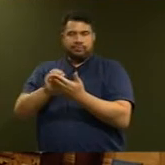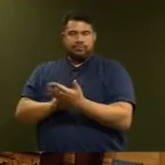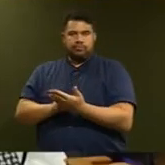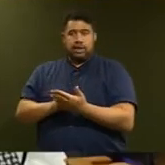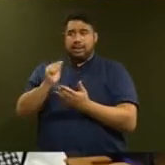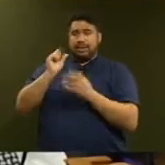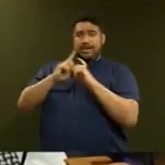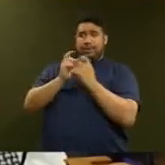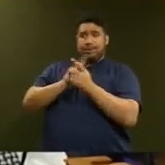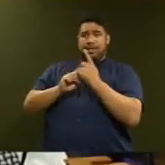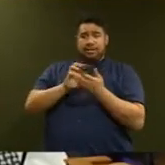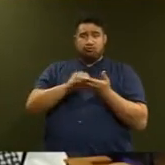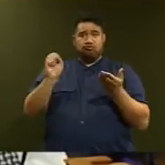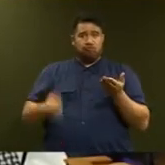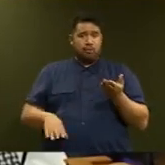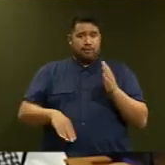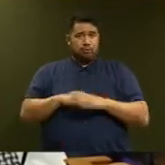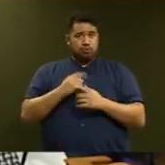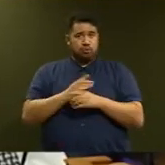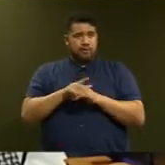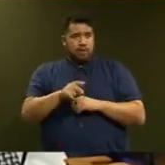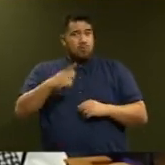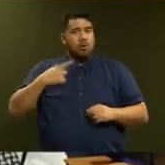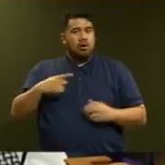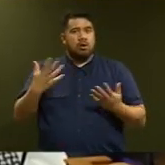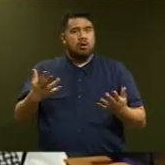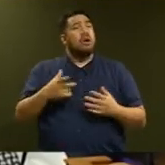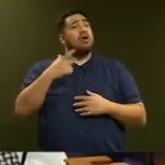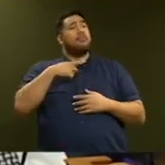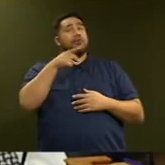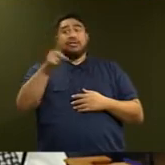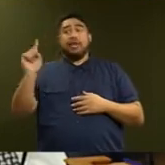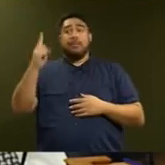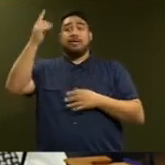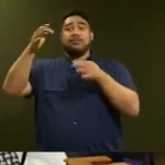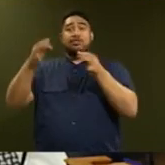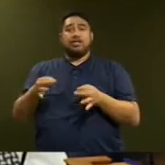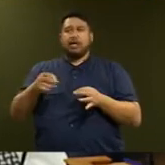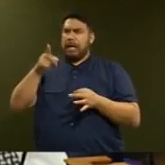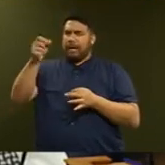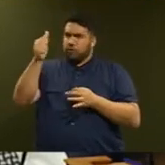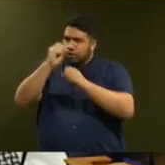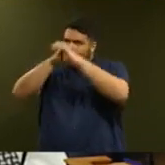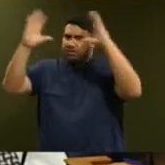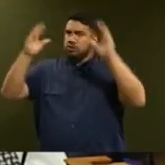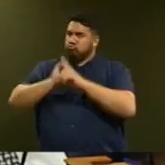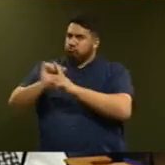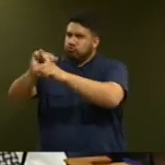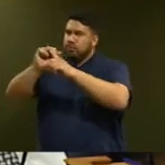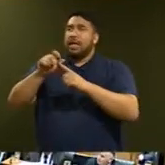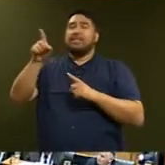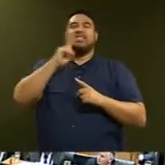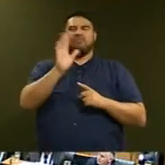Can I just say that it was pulled because the visionary Minister of Justice decided that he wanted it pulled, and we agreed with him.